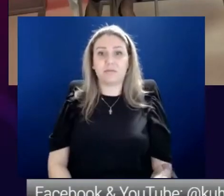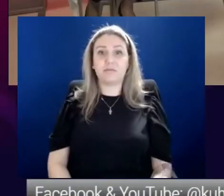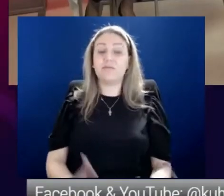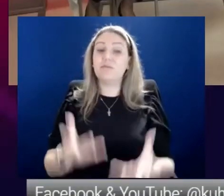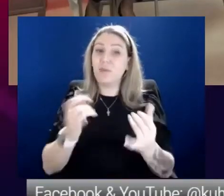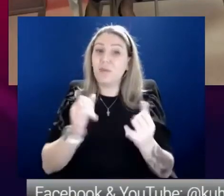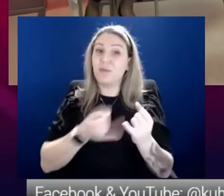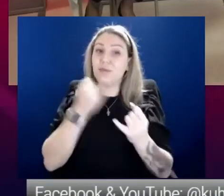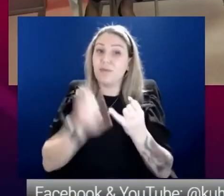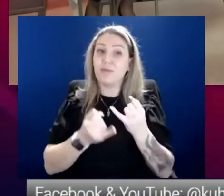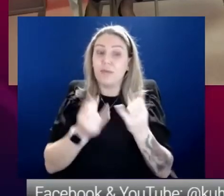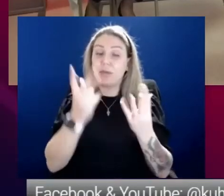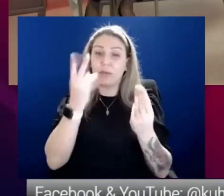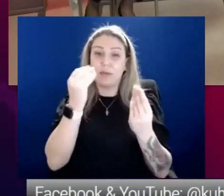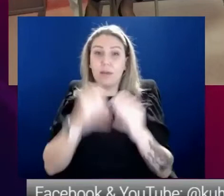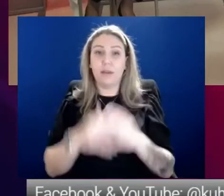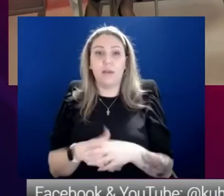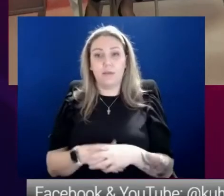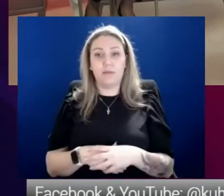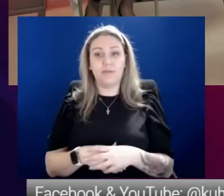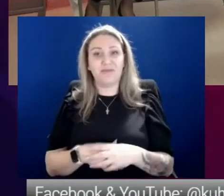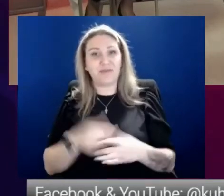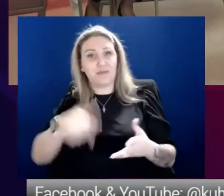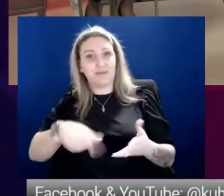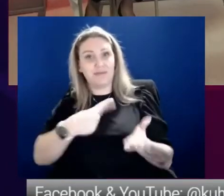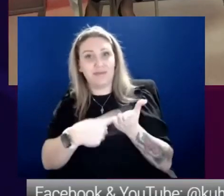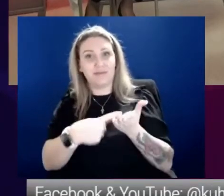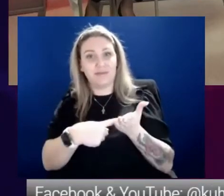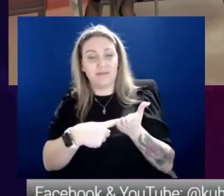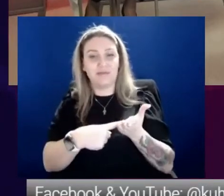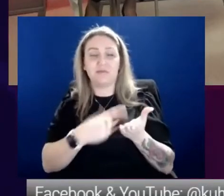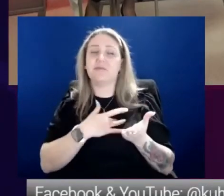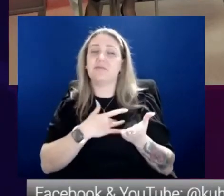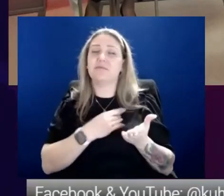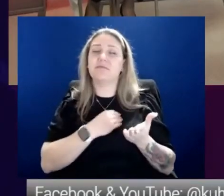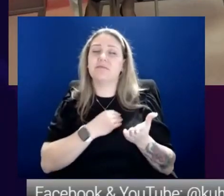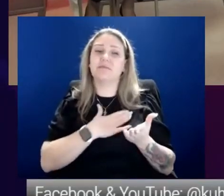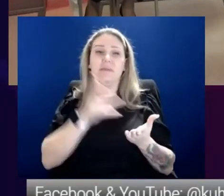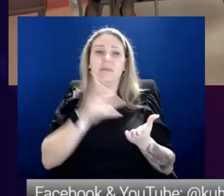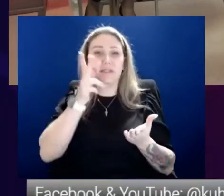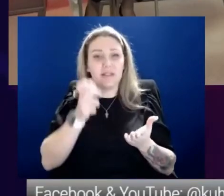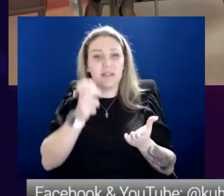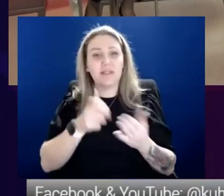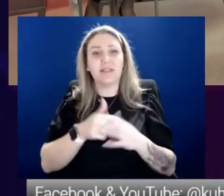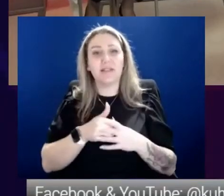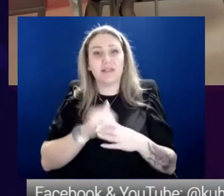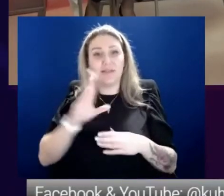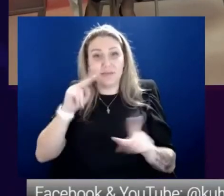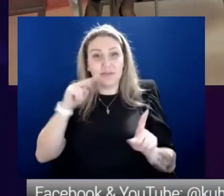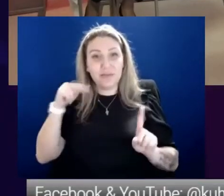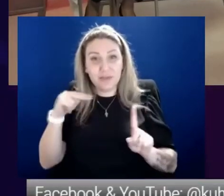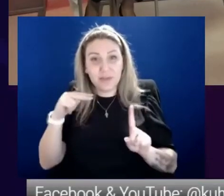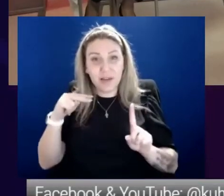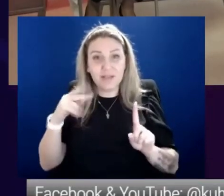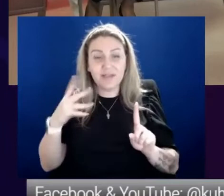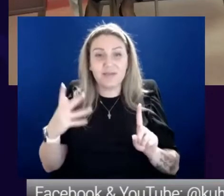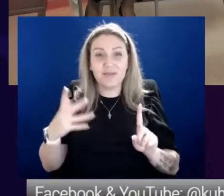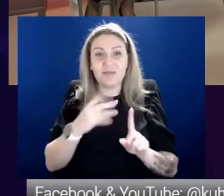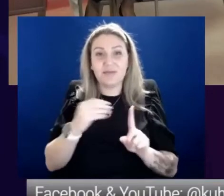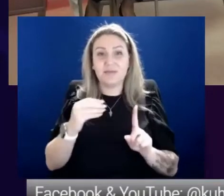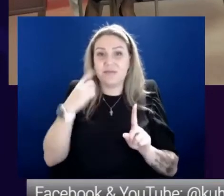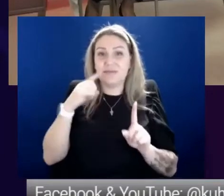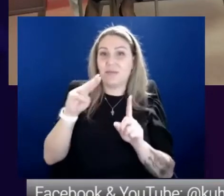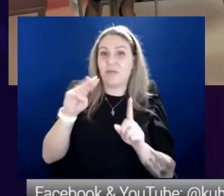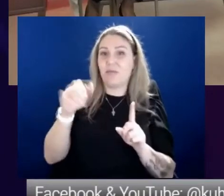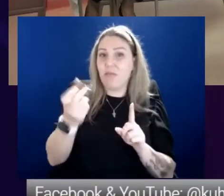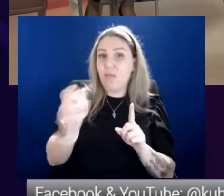thoughts. This discussion has been so heartwarming to hear your perspectives, and from Morgan and from Shannon.